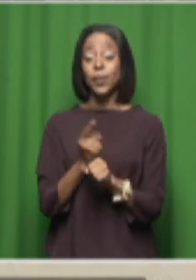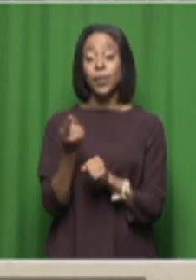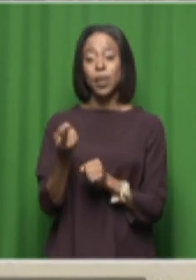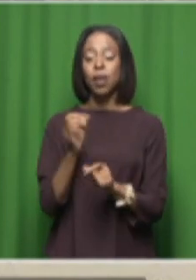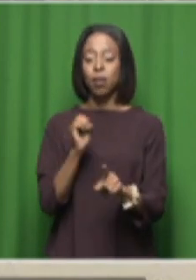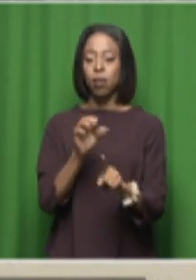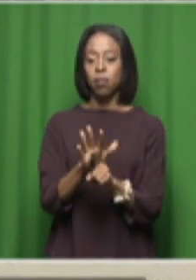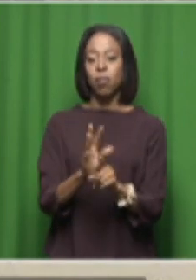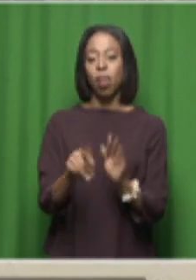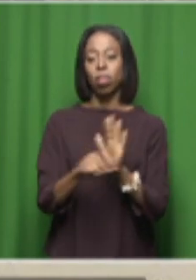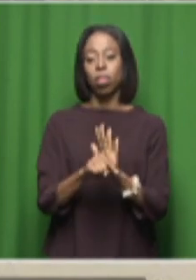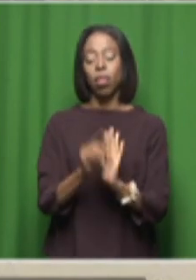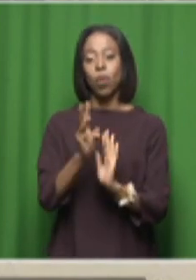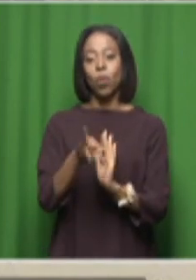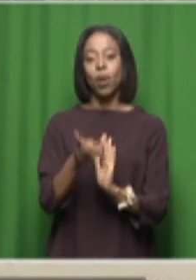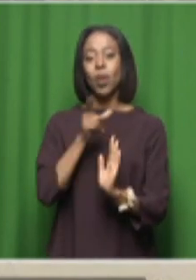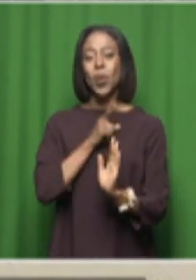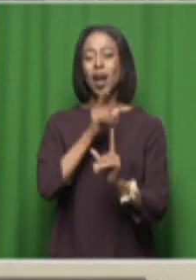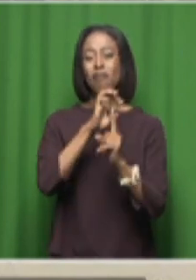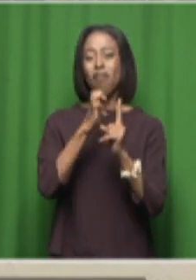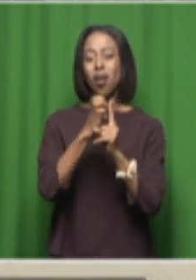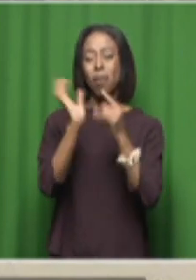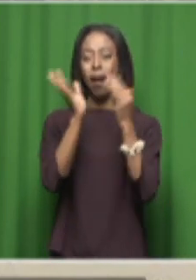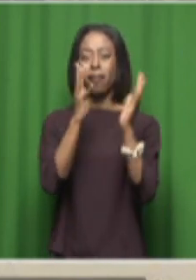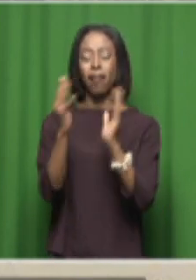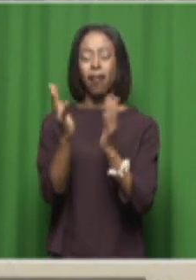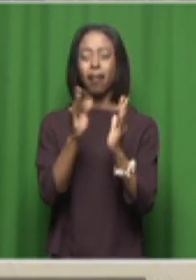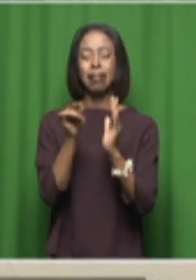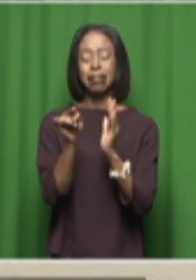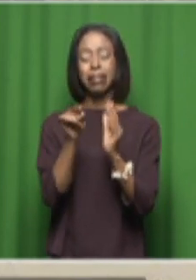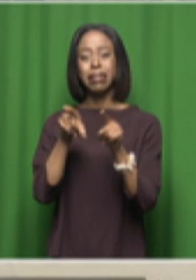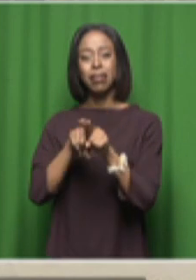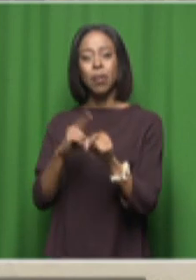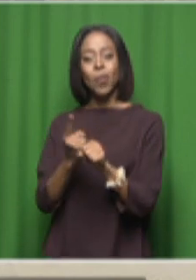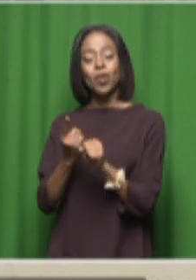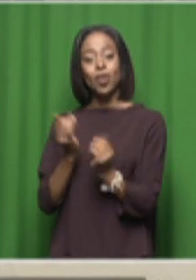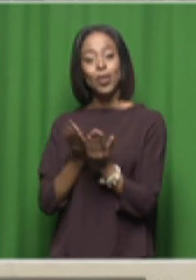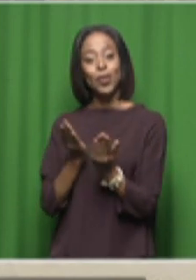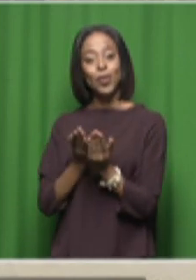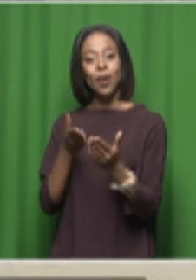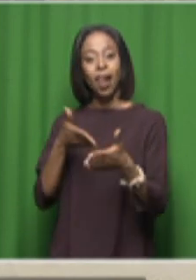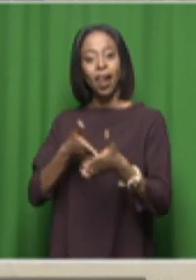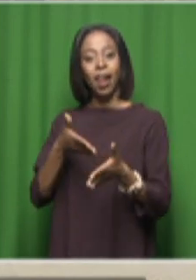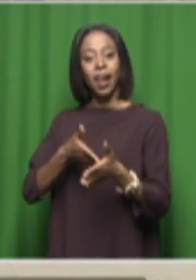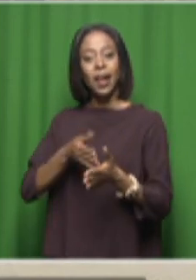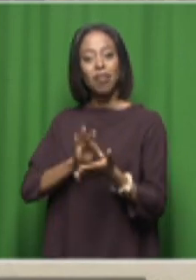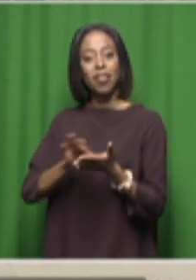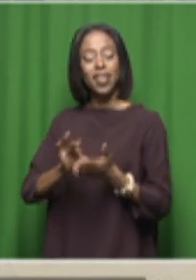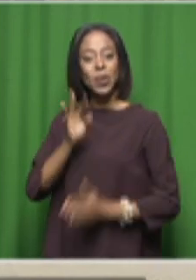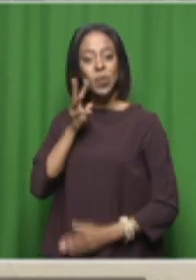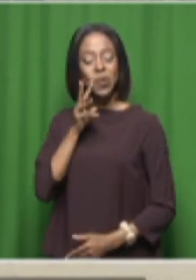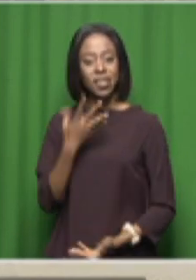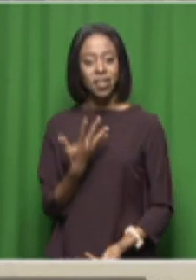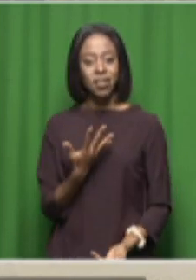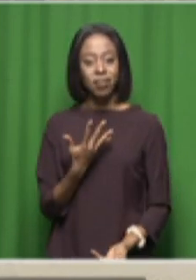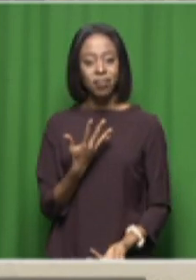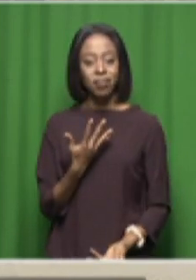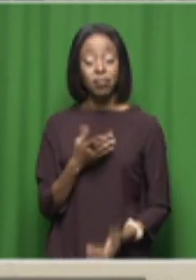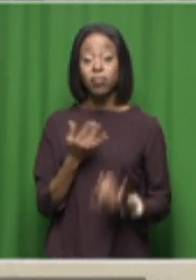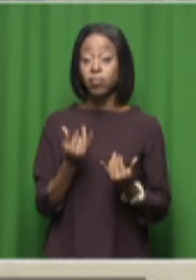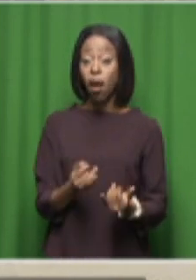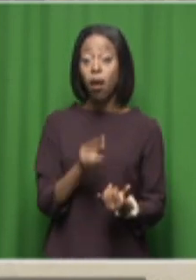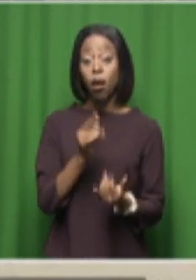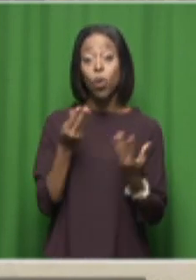the knock-on effect of climate change, etc. But also schools that don't have access to clean water. And these are